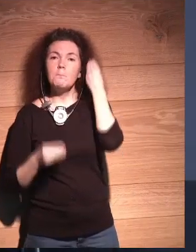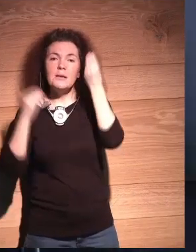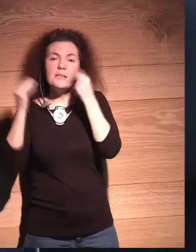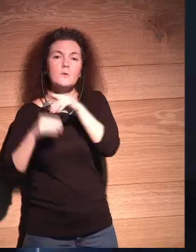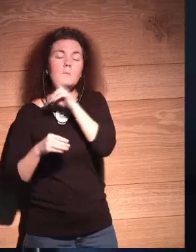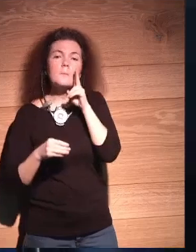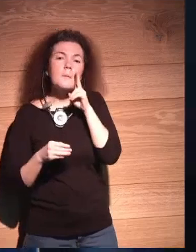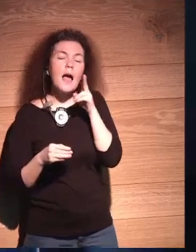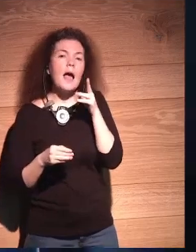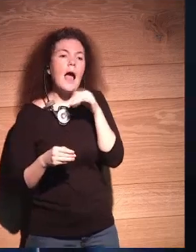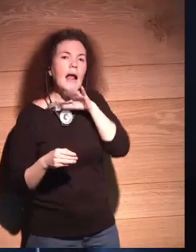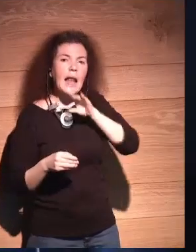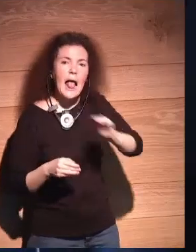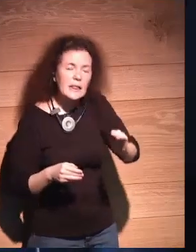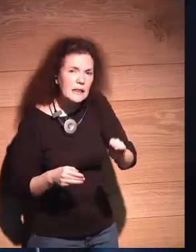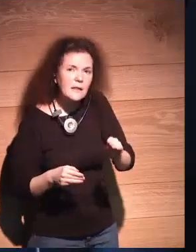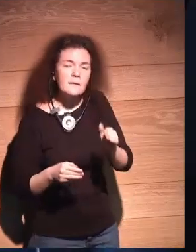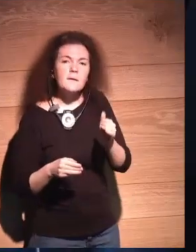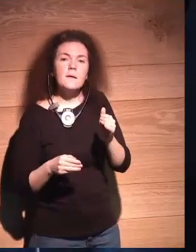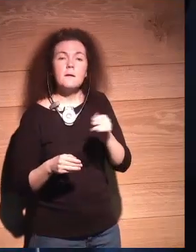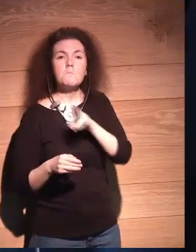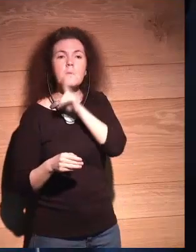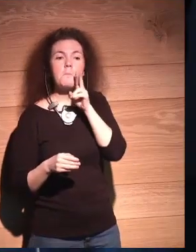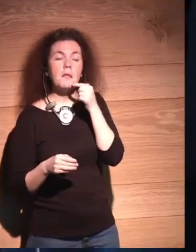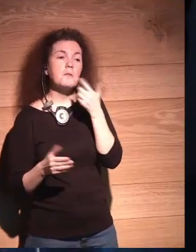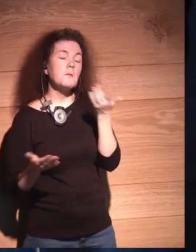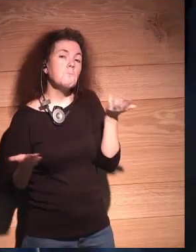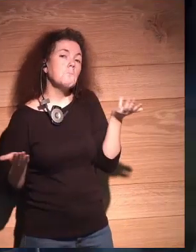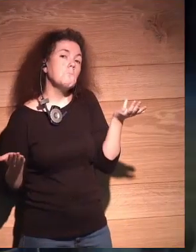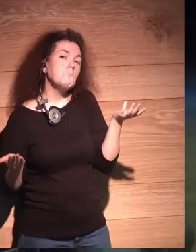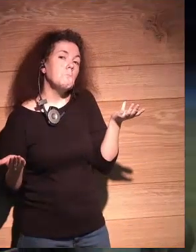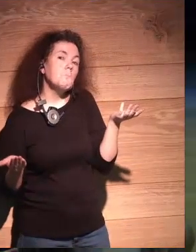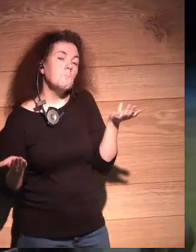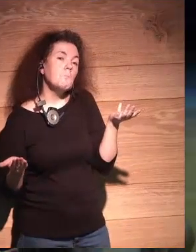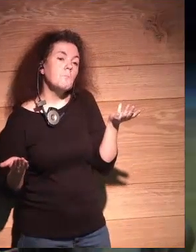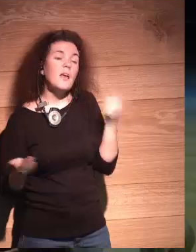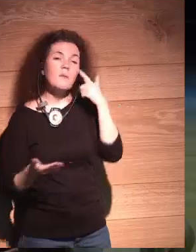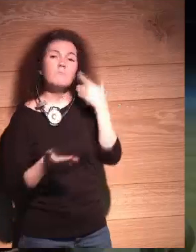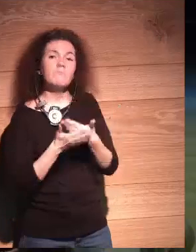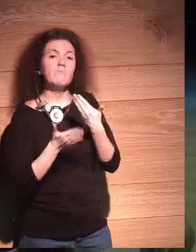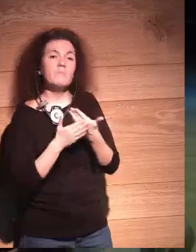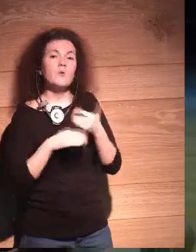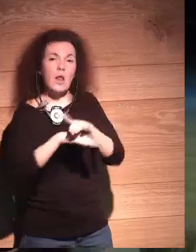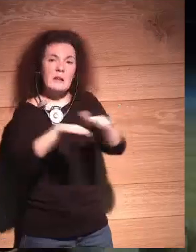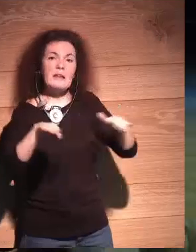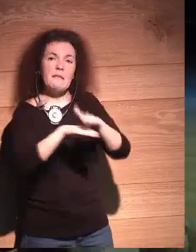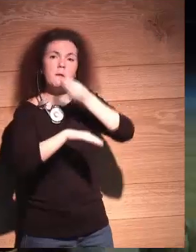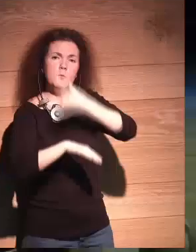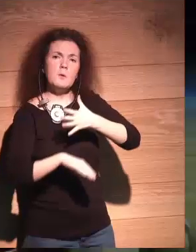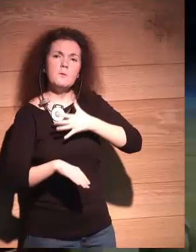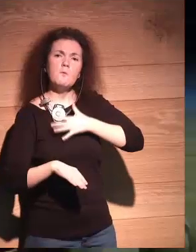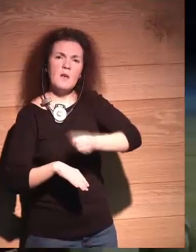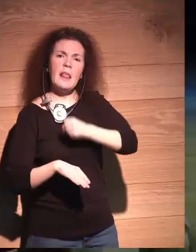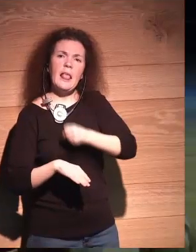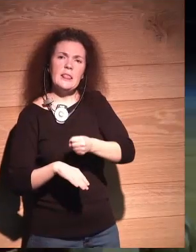and she later arrived home with her little brothers, carrying her little brothers. And when she arrived there, her mother told her,